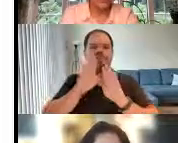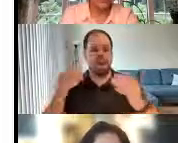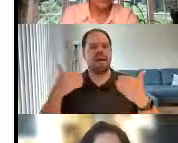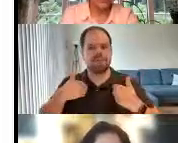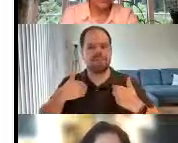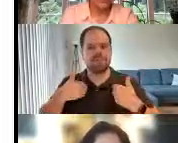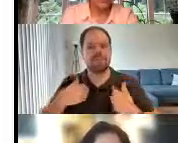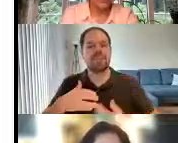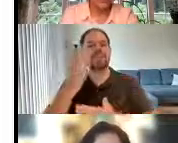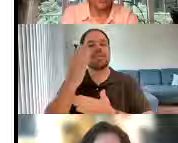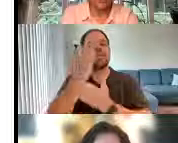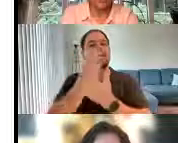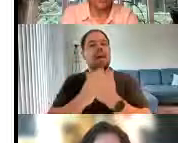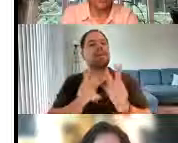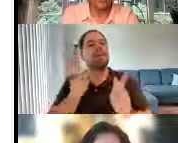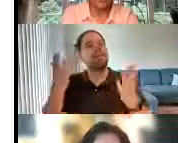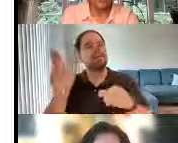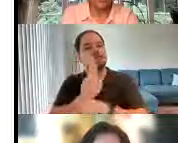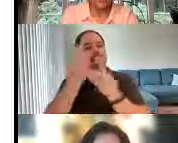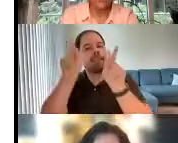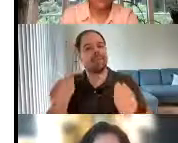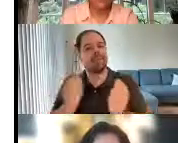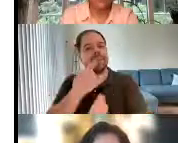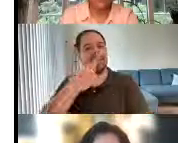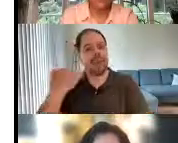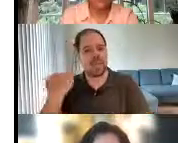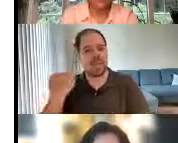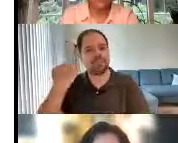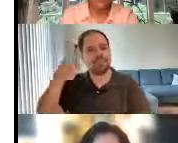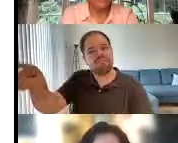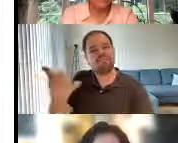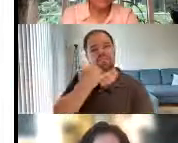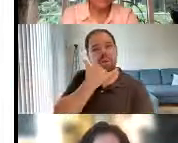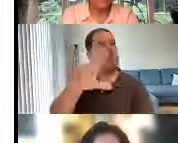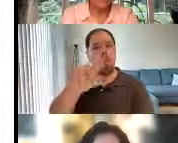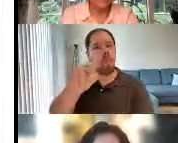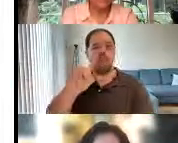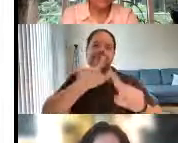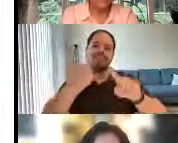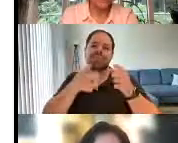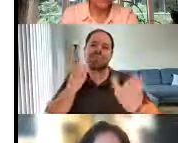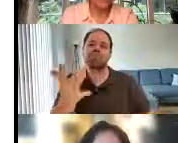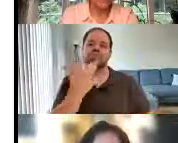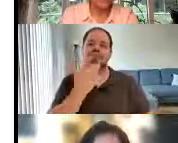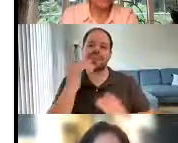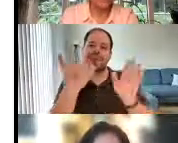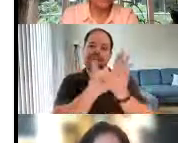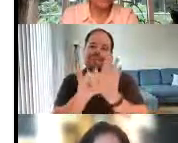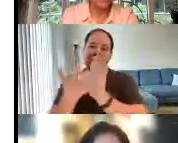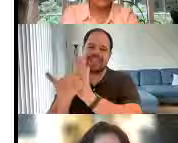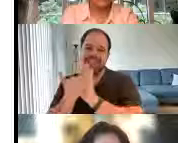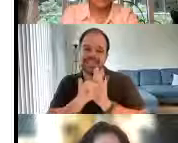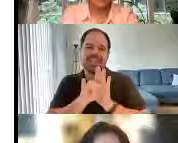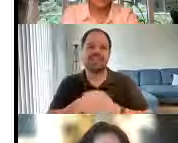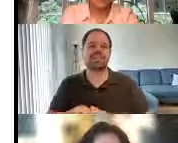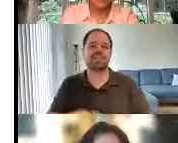usually talk about a person with disabilities, I say disabled person. Usually we use first person language, a person